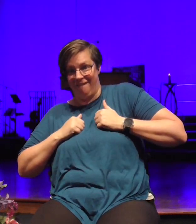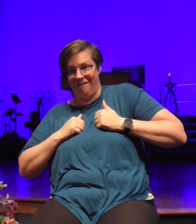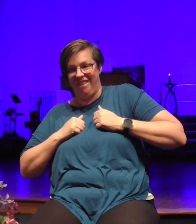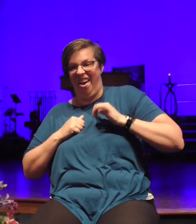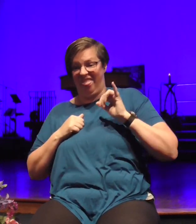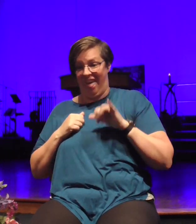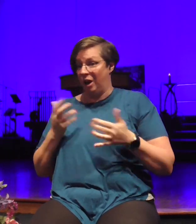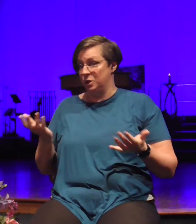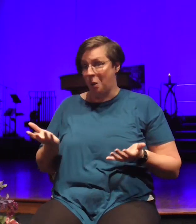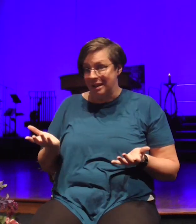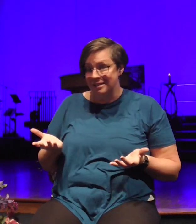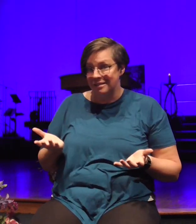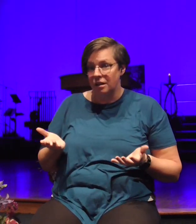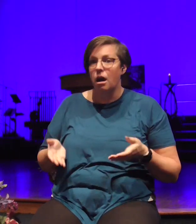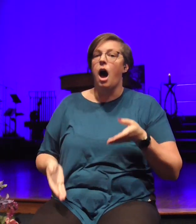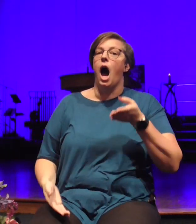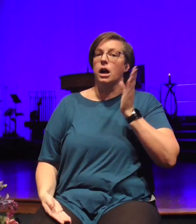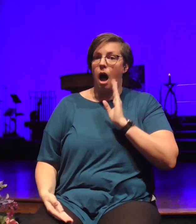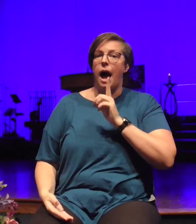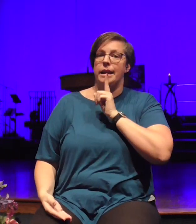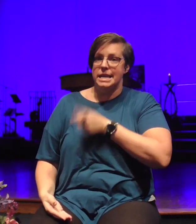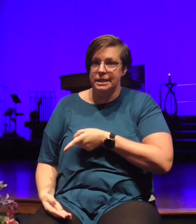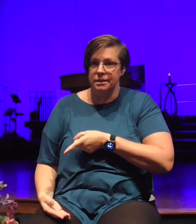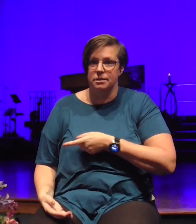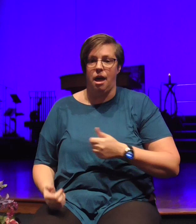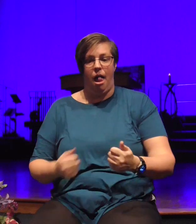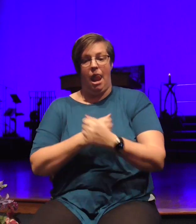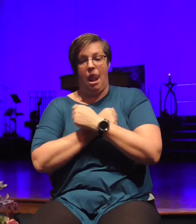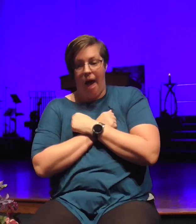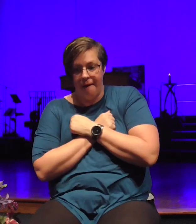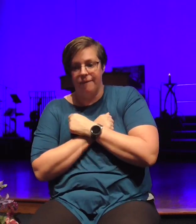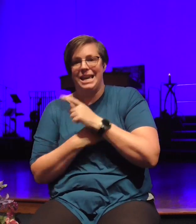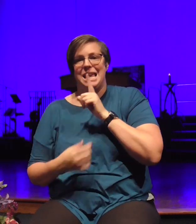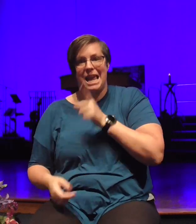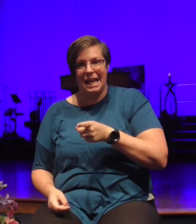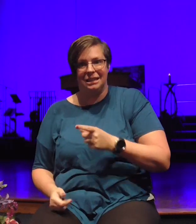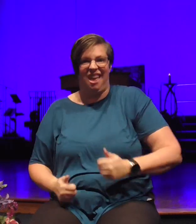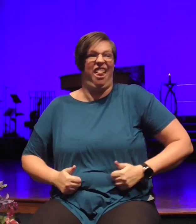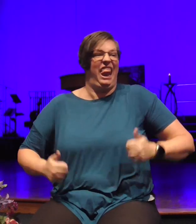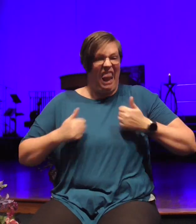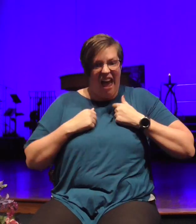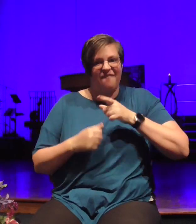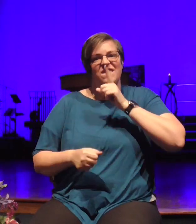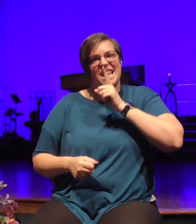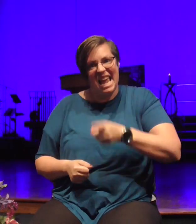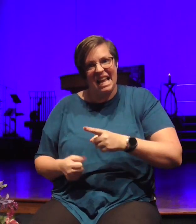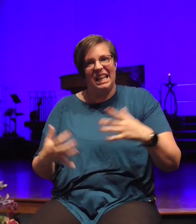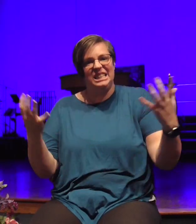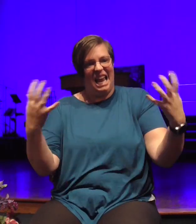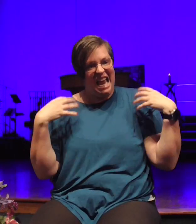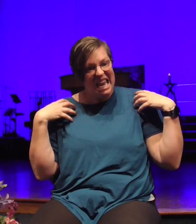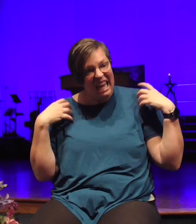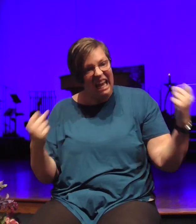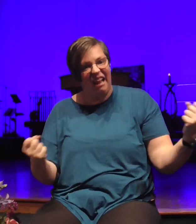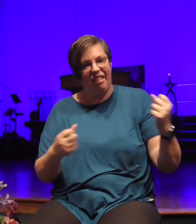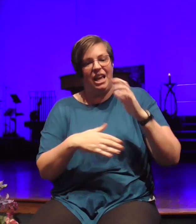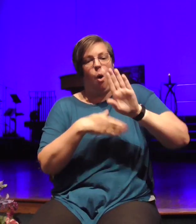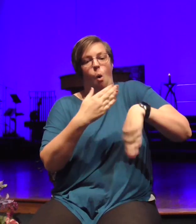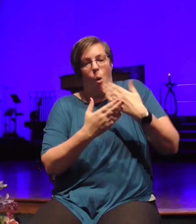God is, life is, love is, healing and wholeness